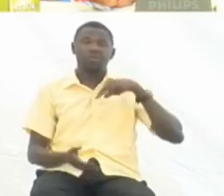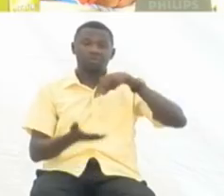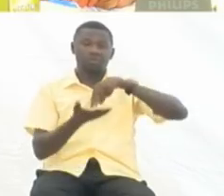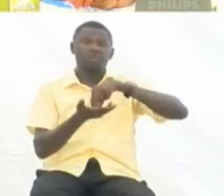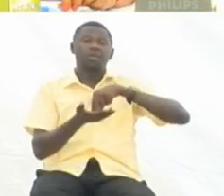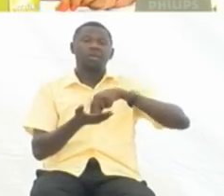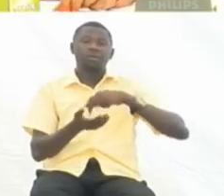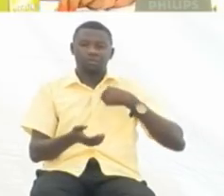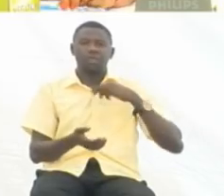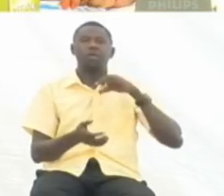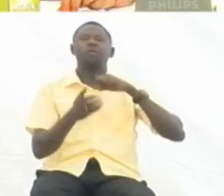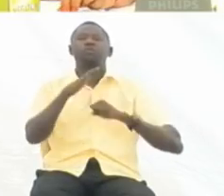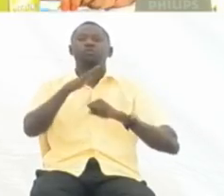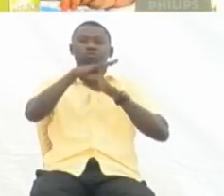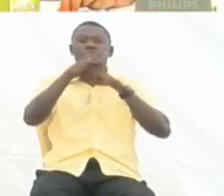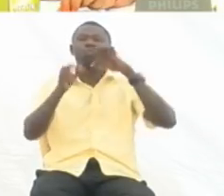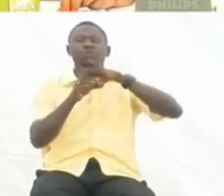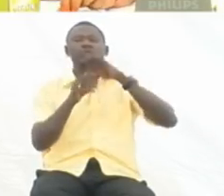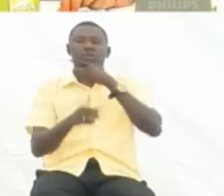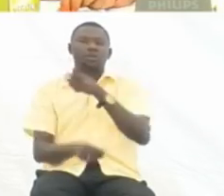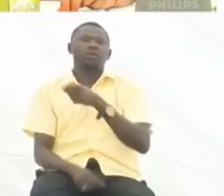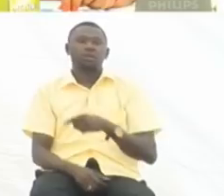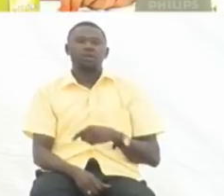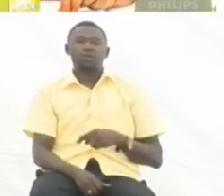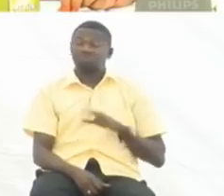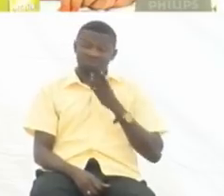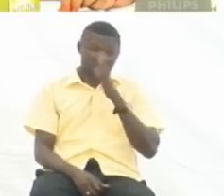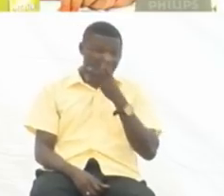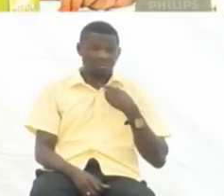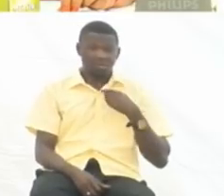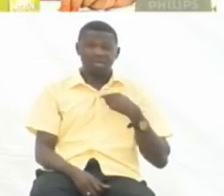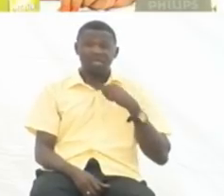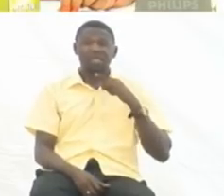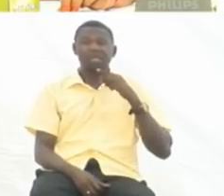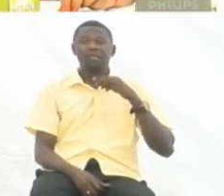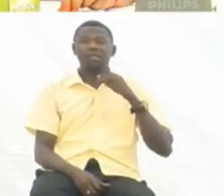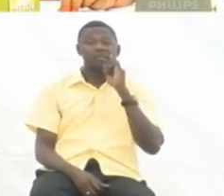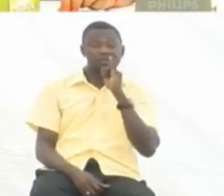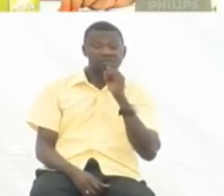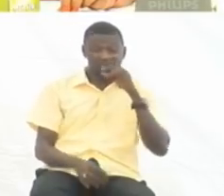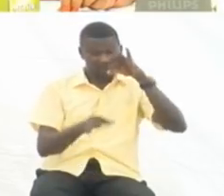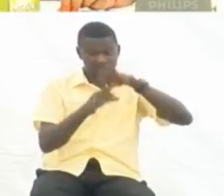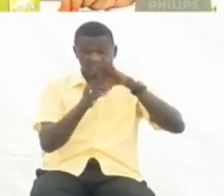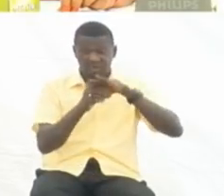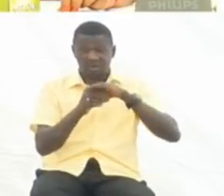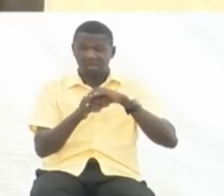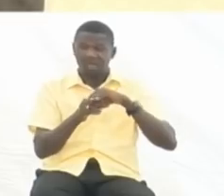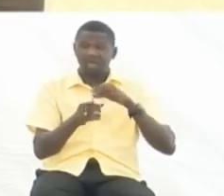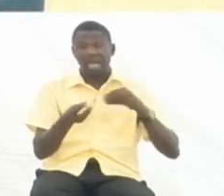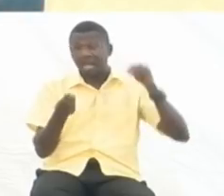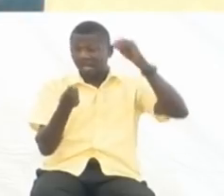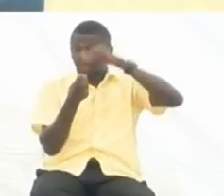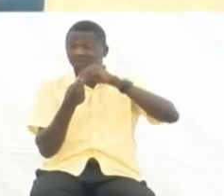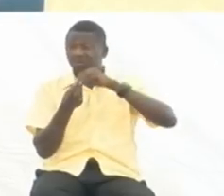Maybe. My that individual one vote. If it is joined